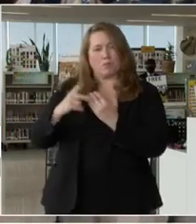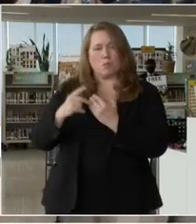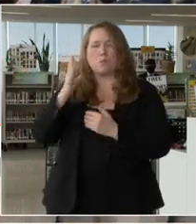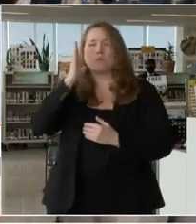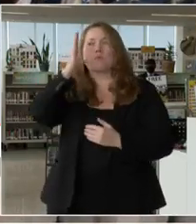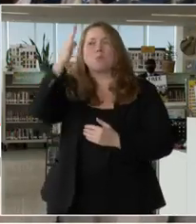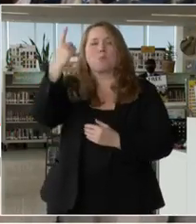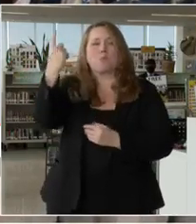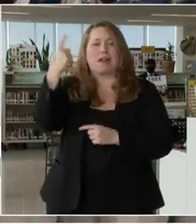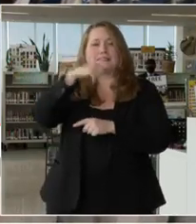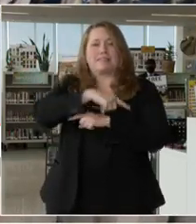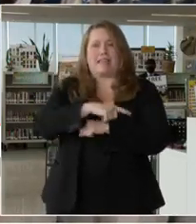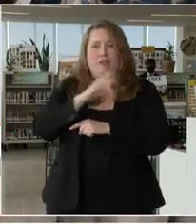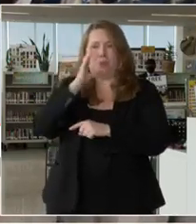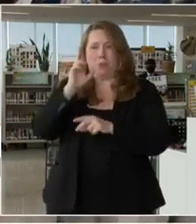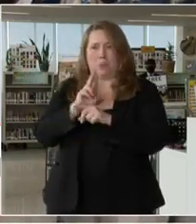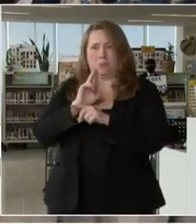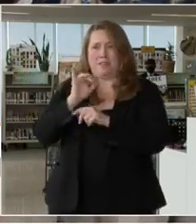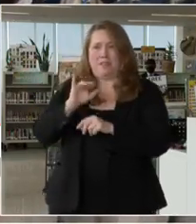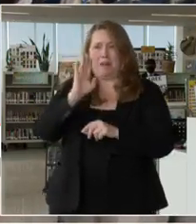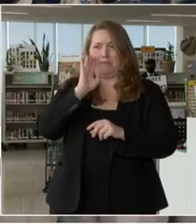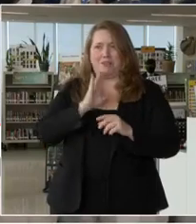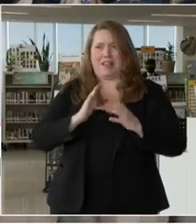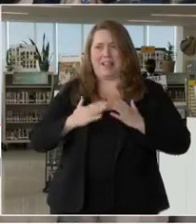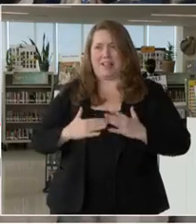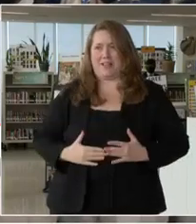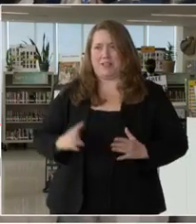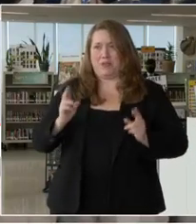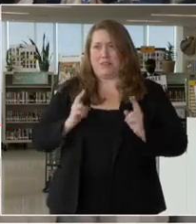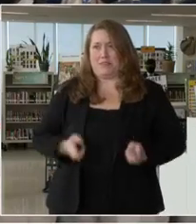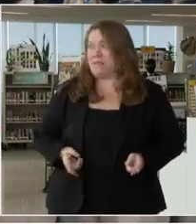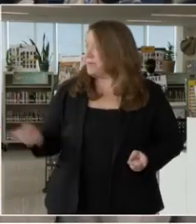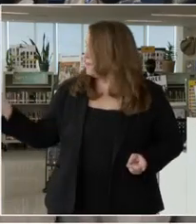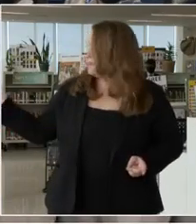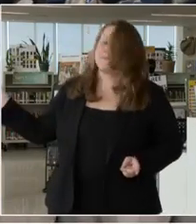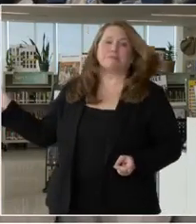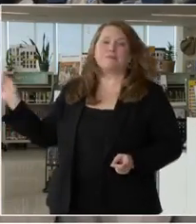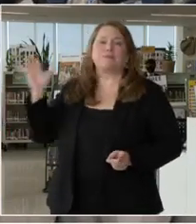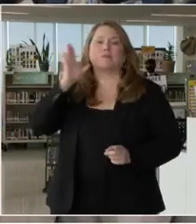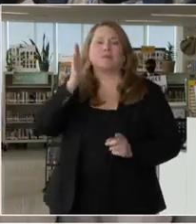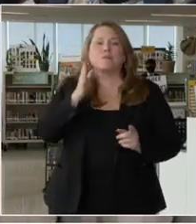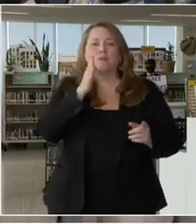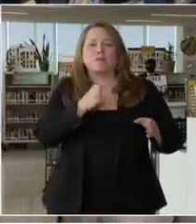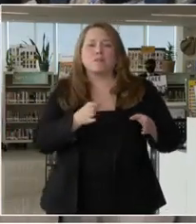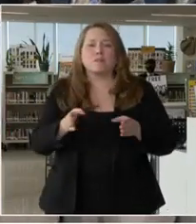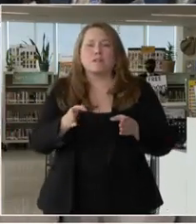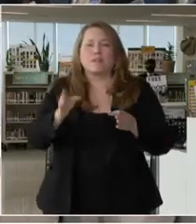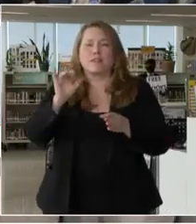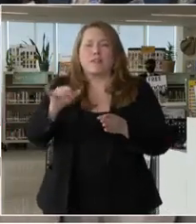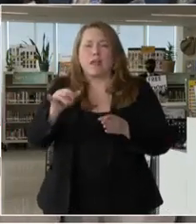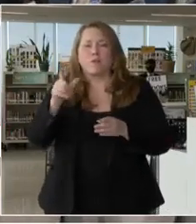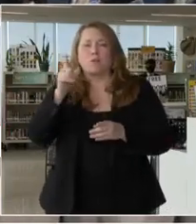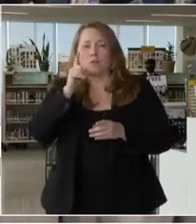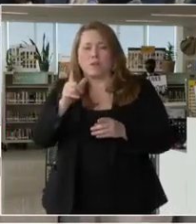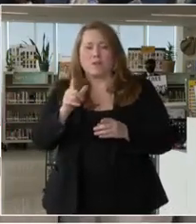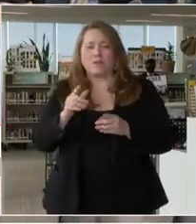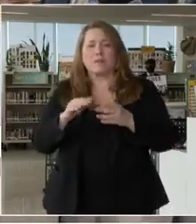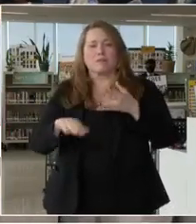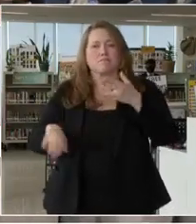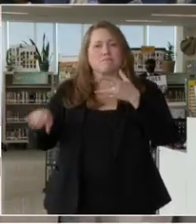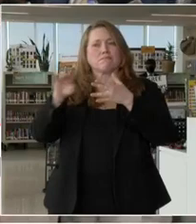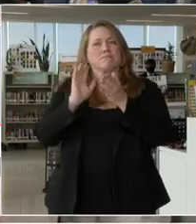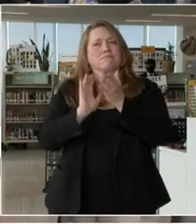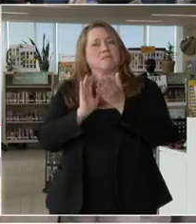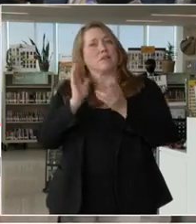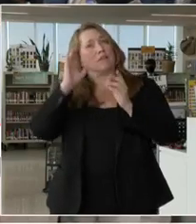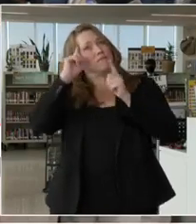that uniform and then transition to that uniform. But when you talk about pathway to the middle class, when you talk about fair shot, you talk